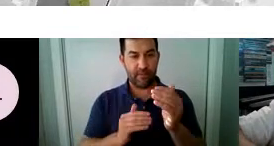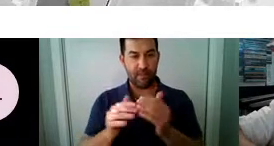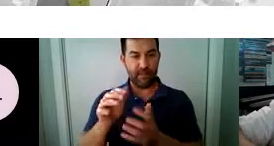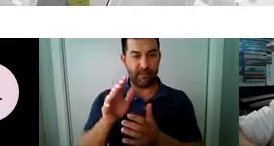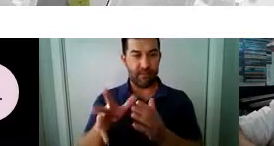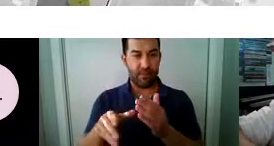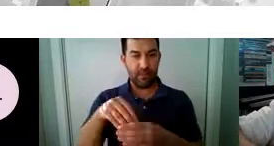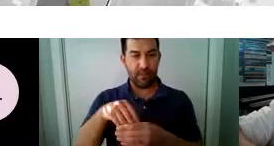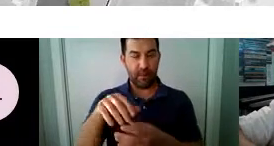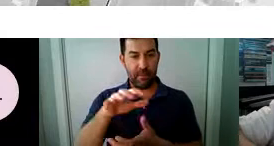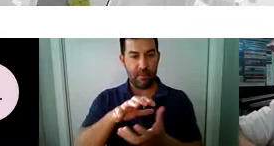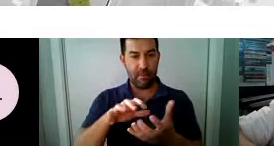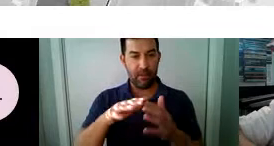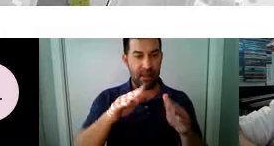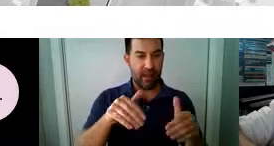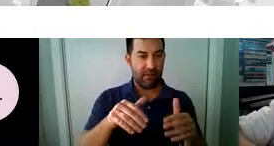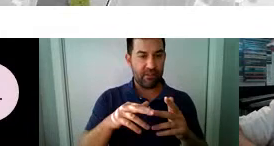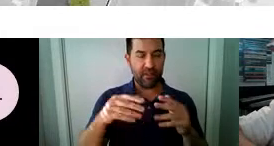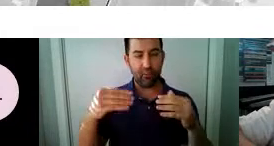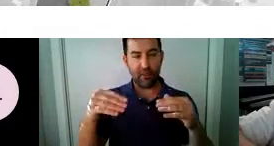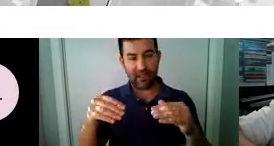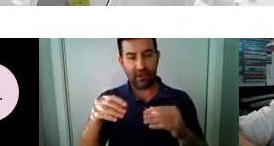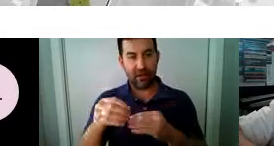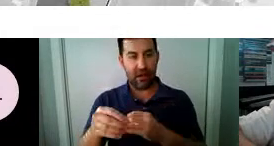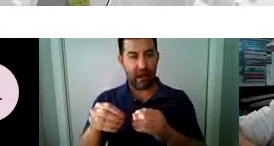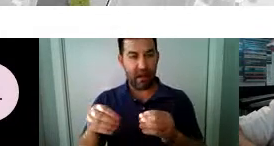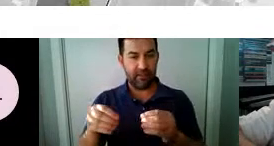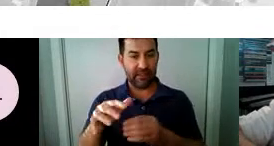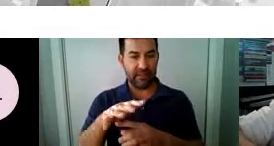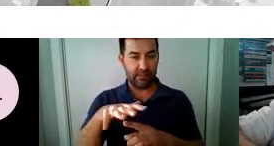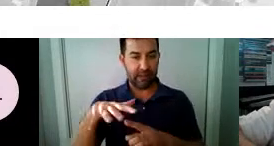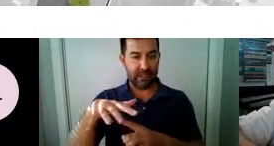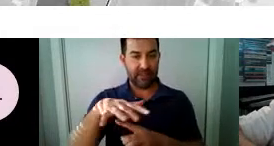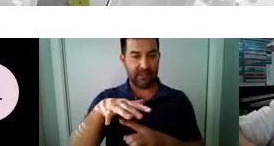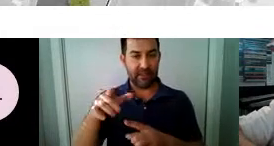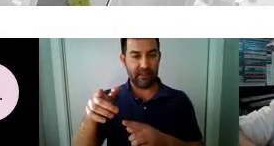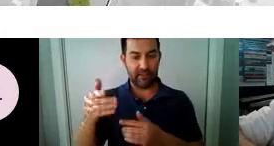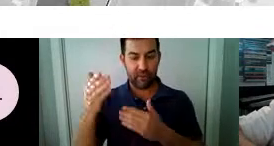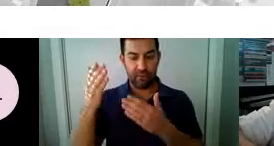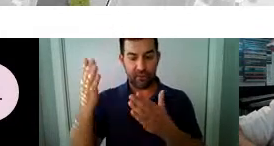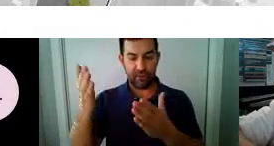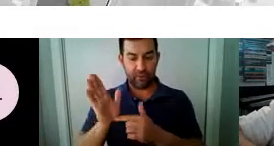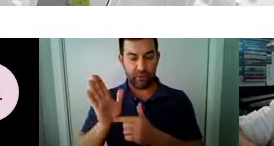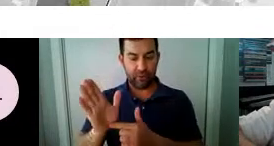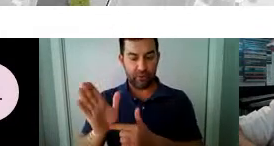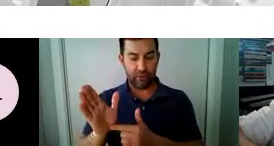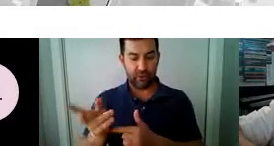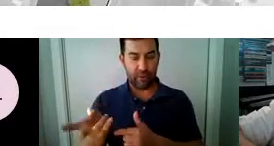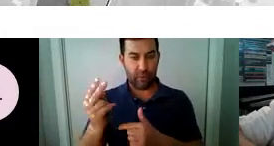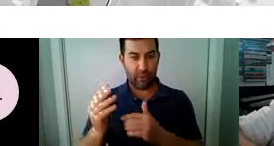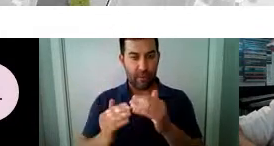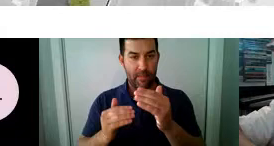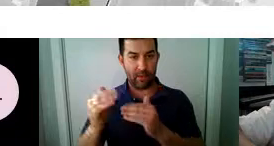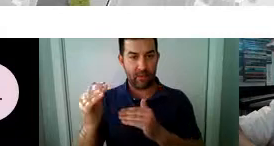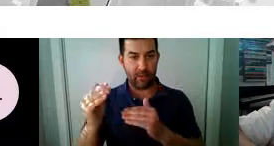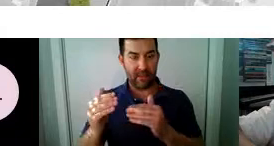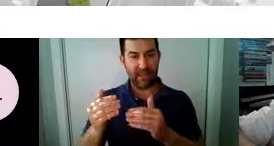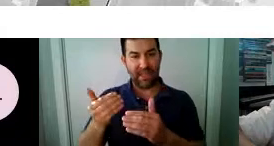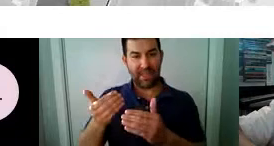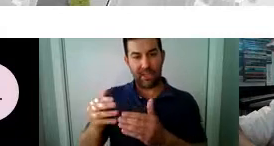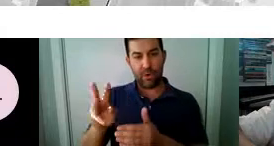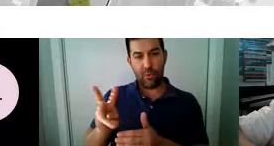housing, first floor retail, and office space. This proposal shows the 2 buildings kind of fronting West